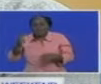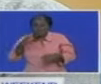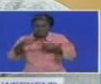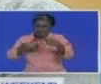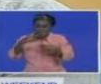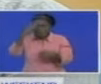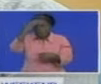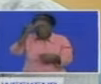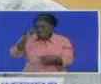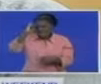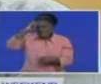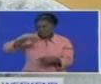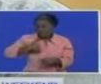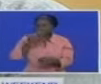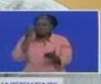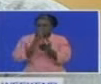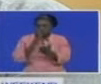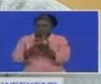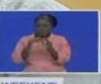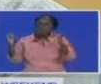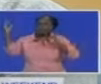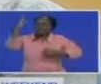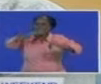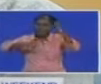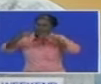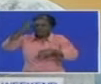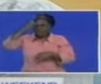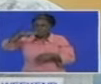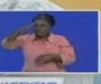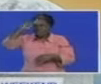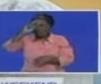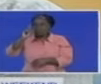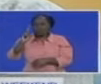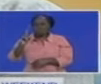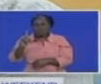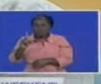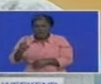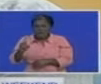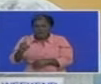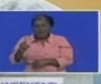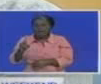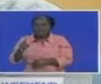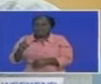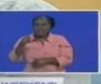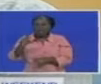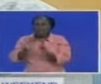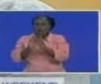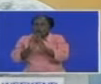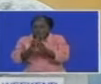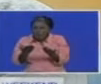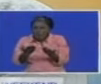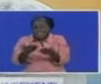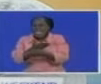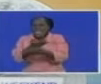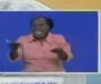Because, Yvonne, foreign policy is one of those things that you open any law book in Kenya, first from